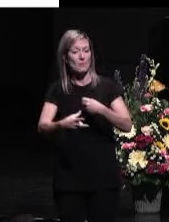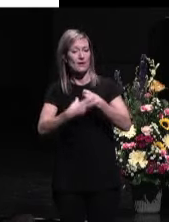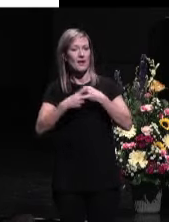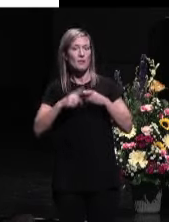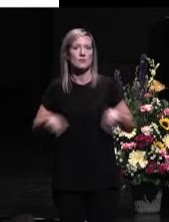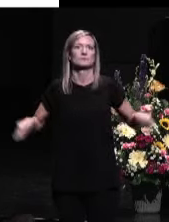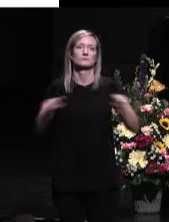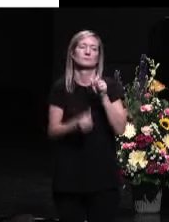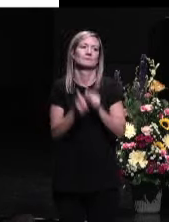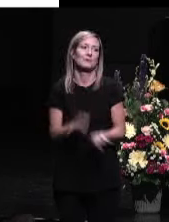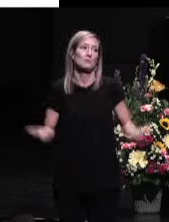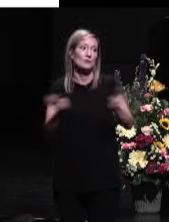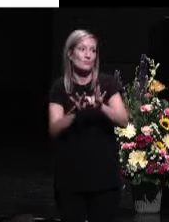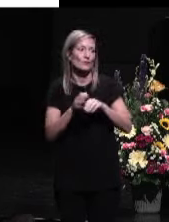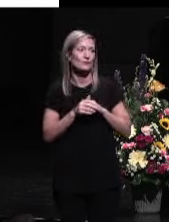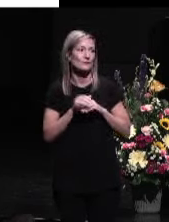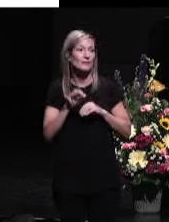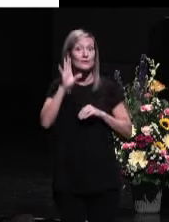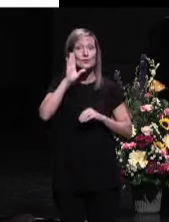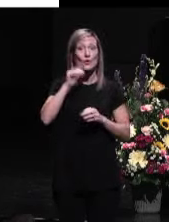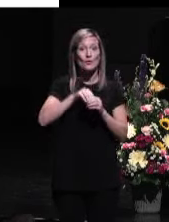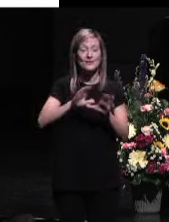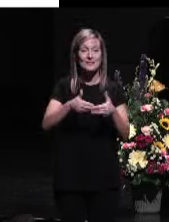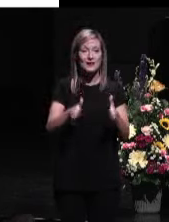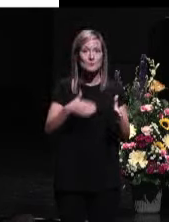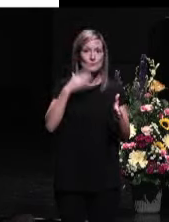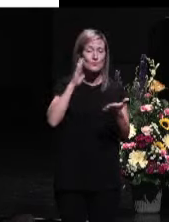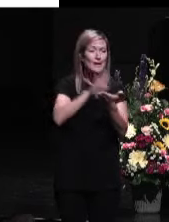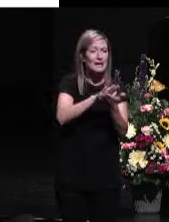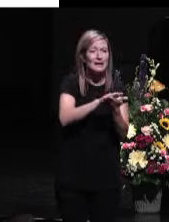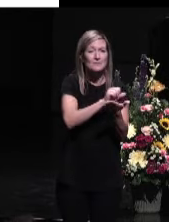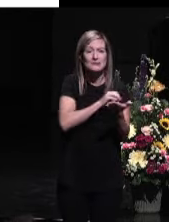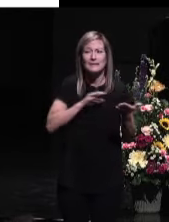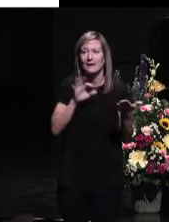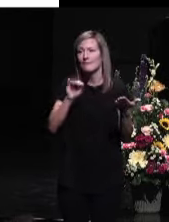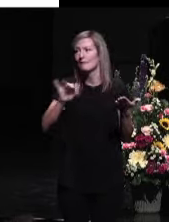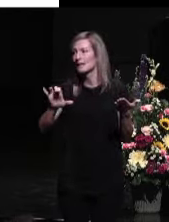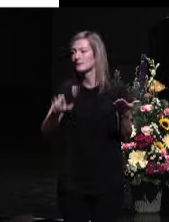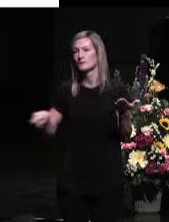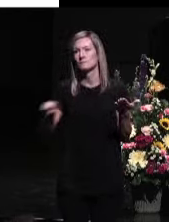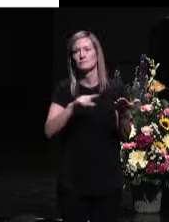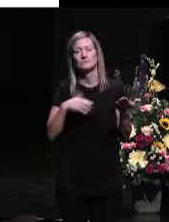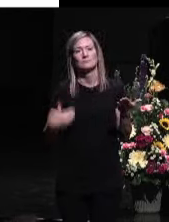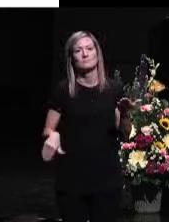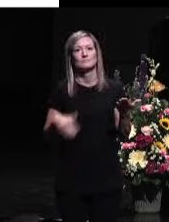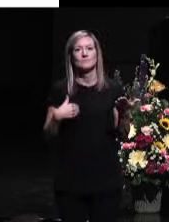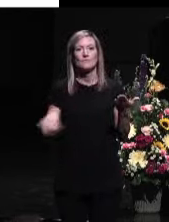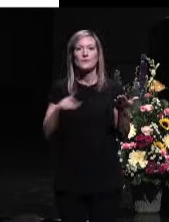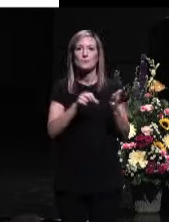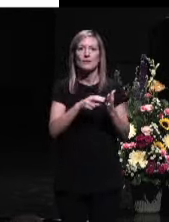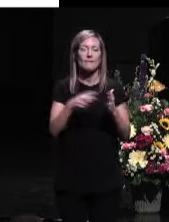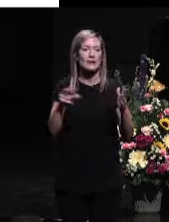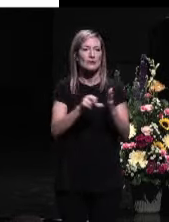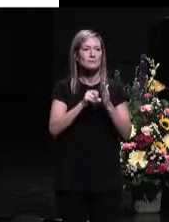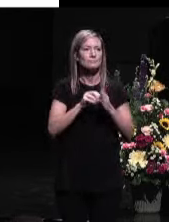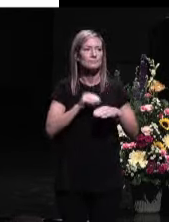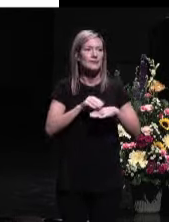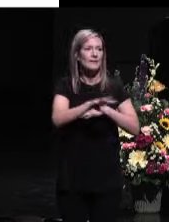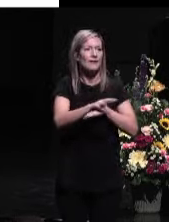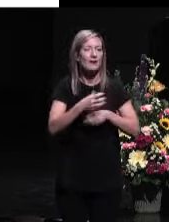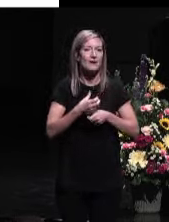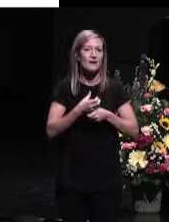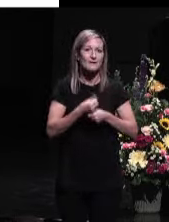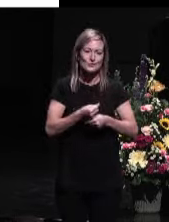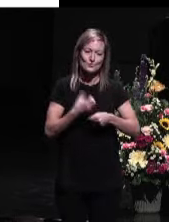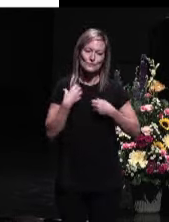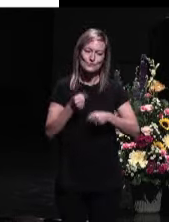And you know that. If you spend time in the classroom, academic instructional staff, our faculty, that's the true element of interaction, the way we